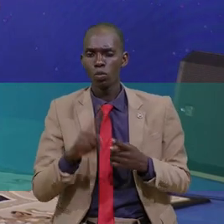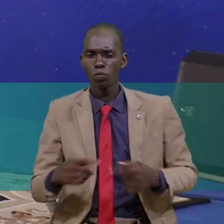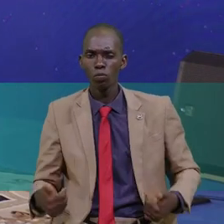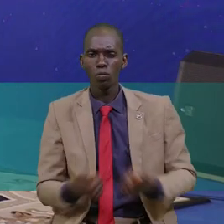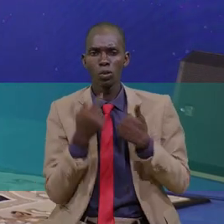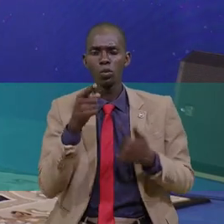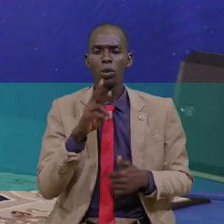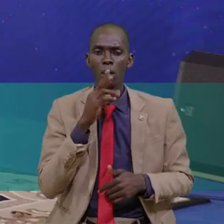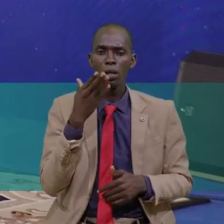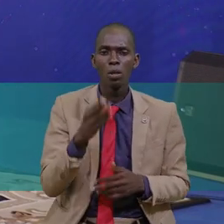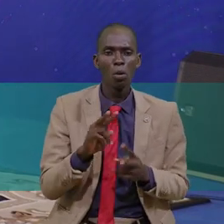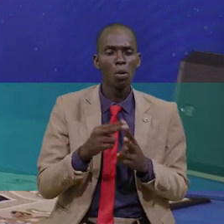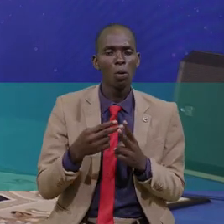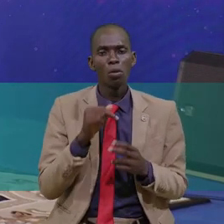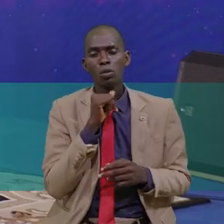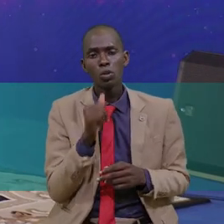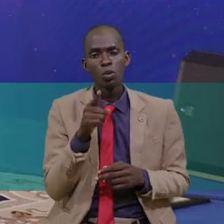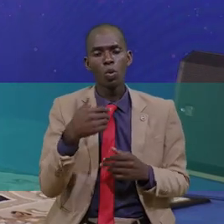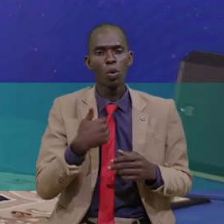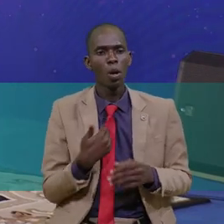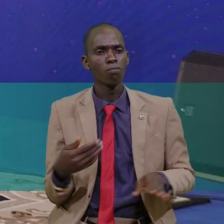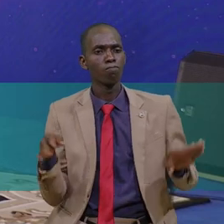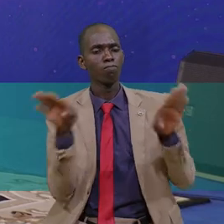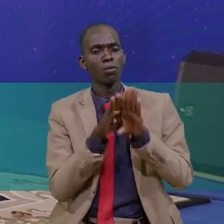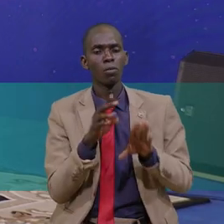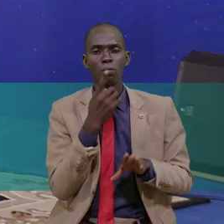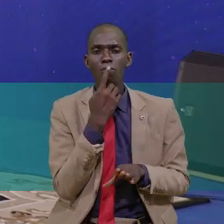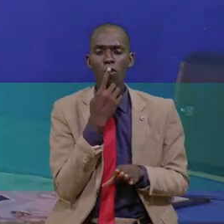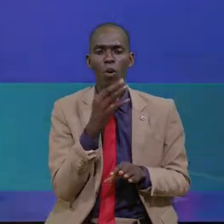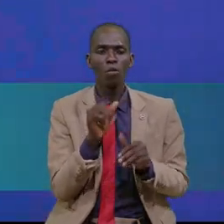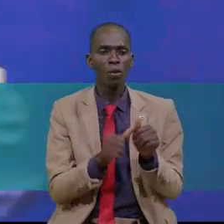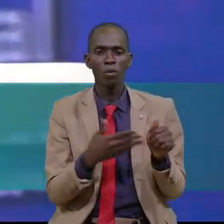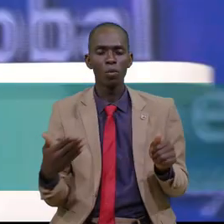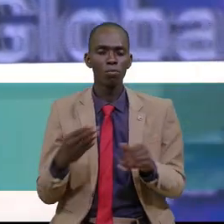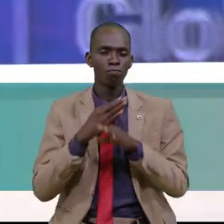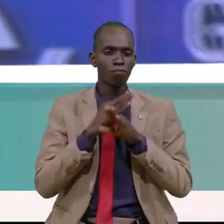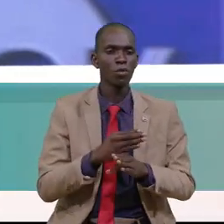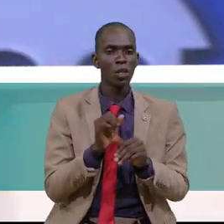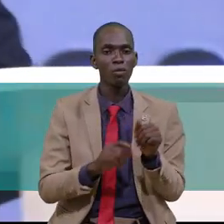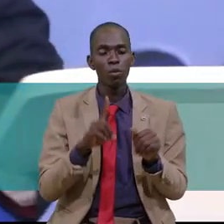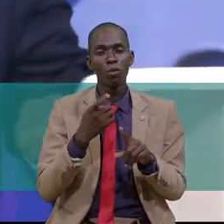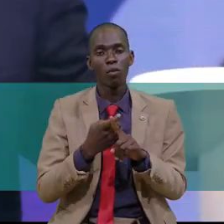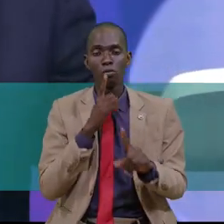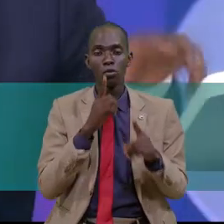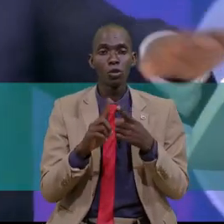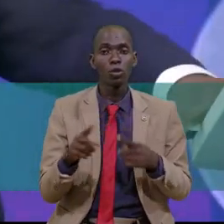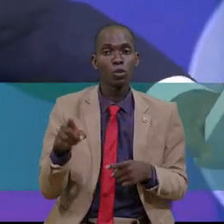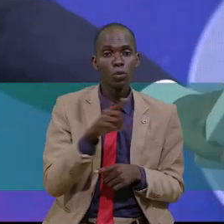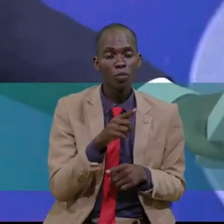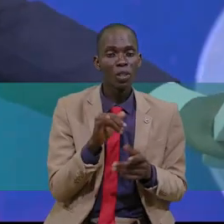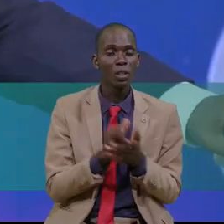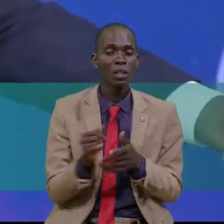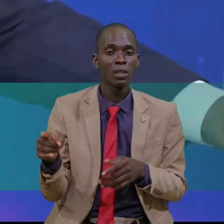silenced everybody, you've shut the mouth of everyone, that he dares not challenge